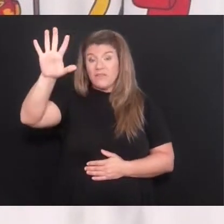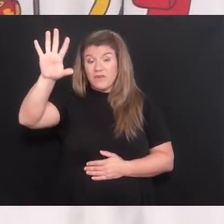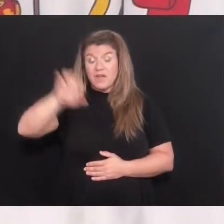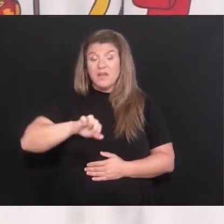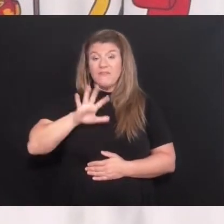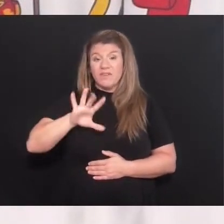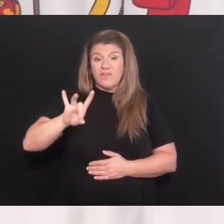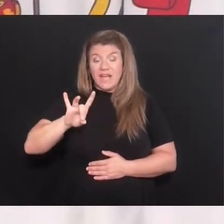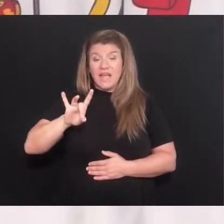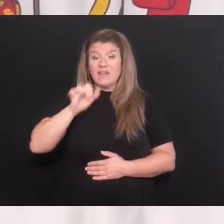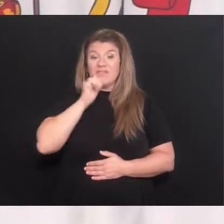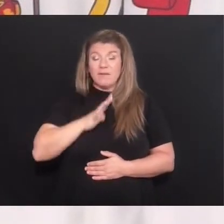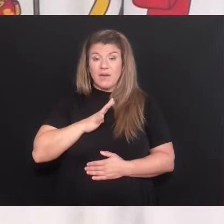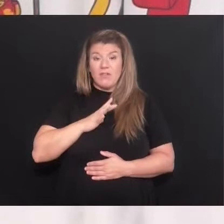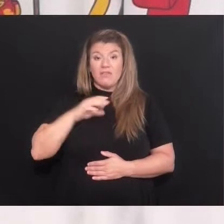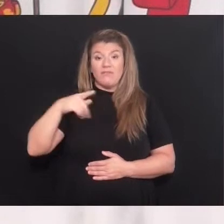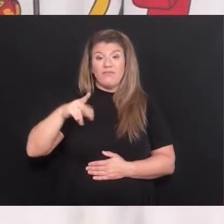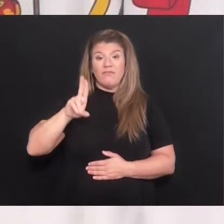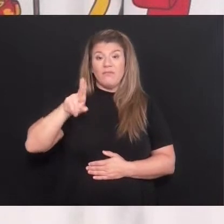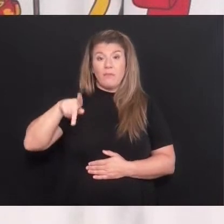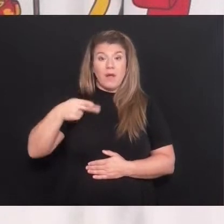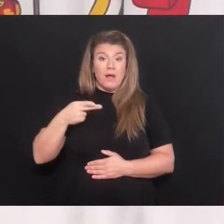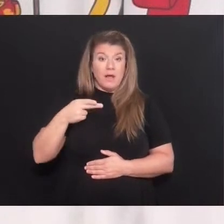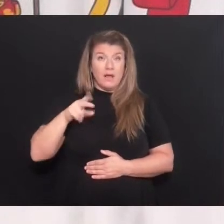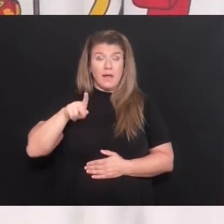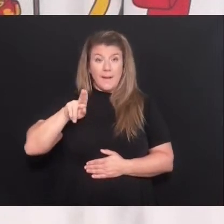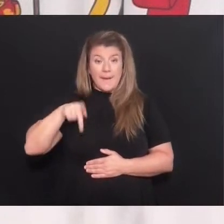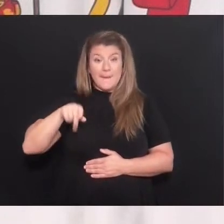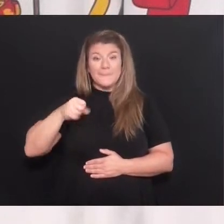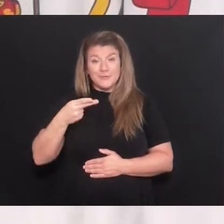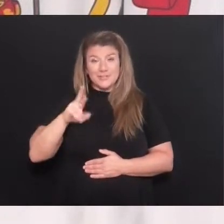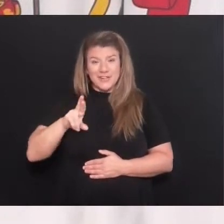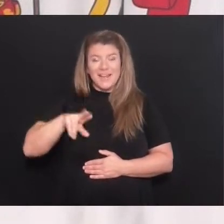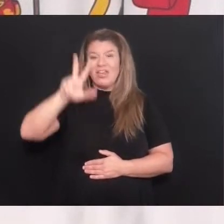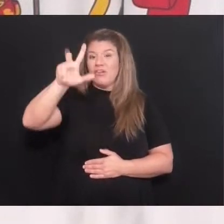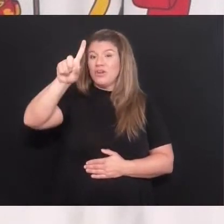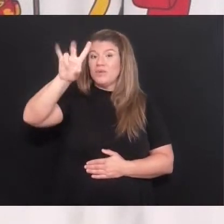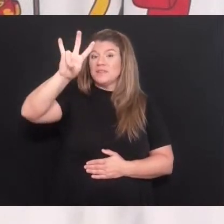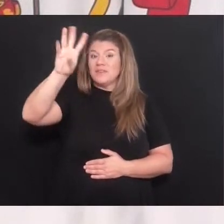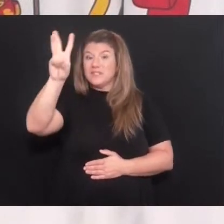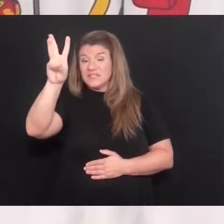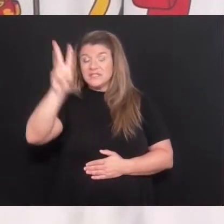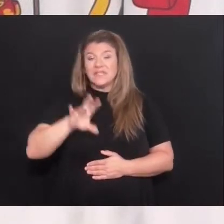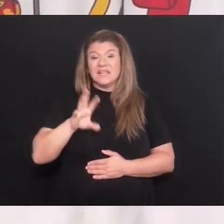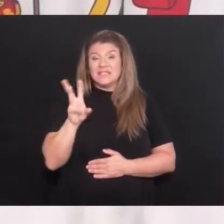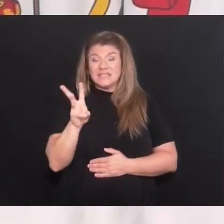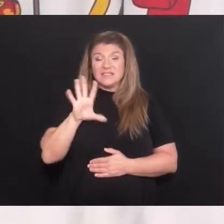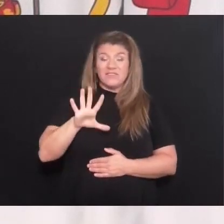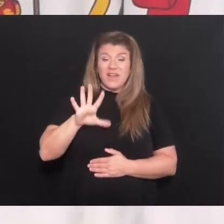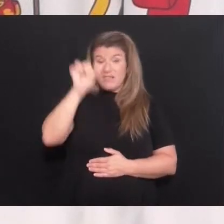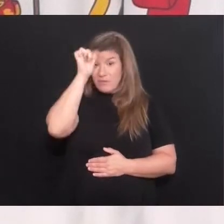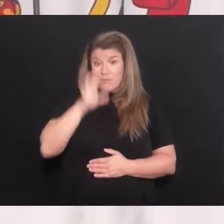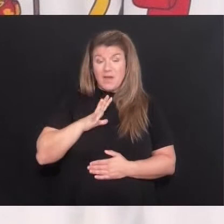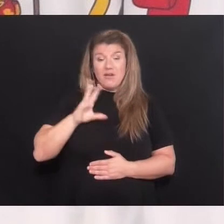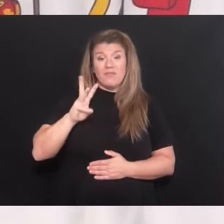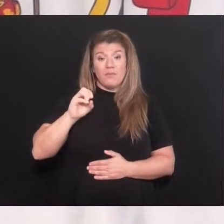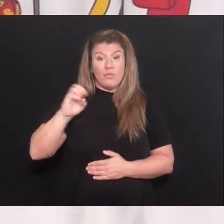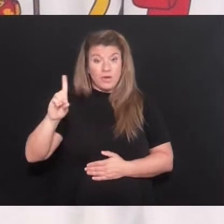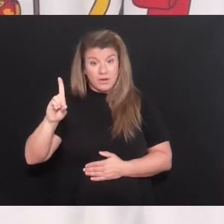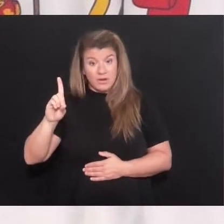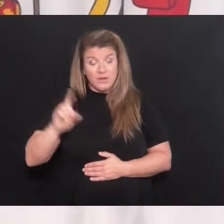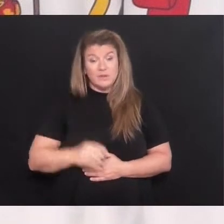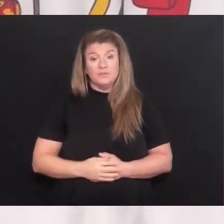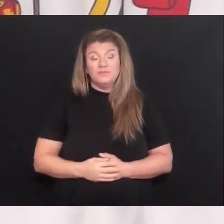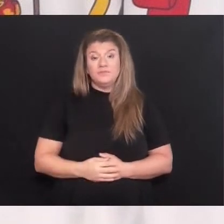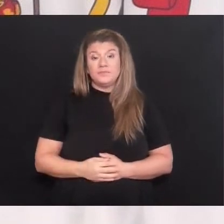a 58-year-old female from Upshur County. The 3,176th death, a 65-year-old male from Wood County.